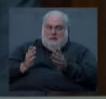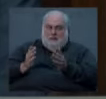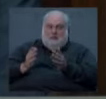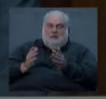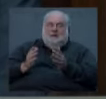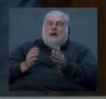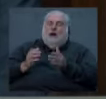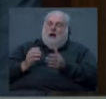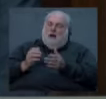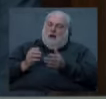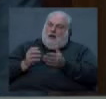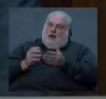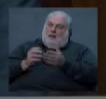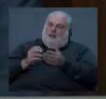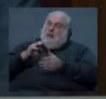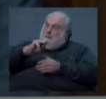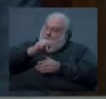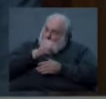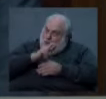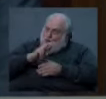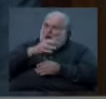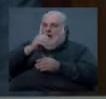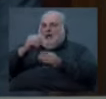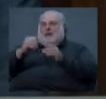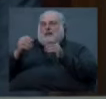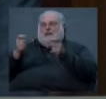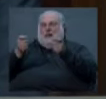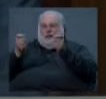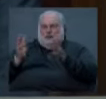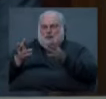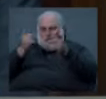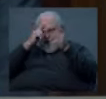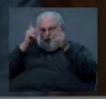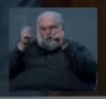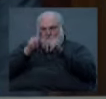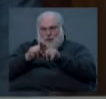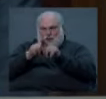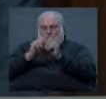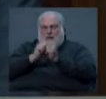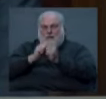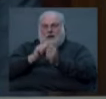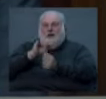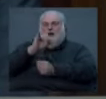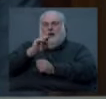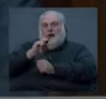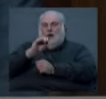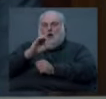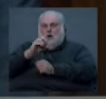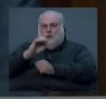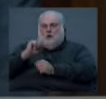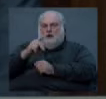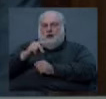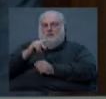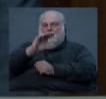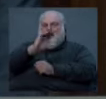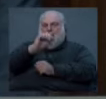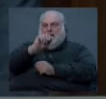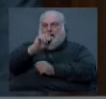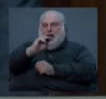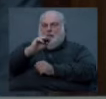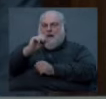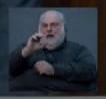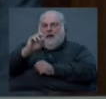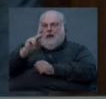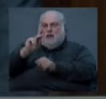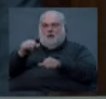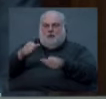a resolution to authorize the mayor and city manager to enter into a public service agreement with the unincorporated town of Kamek Village to provide emergency